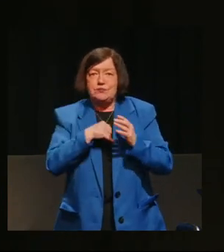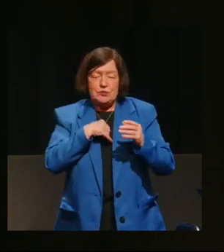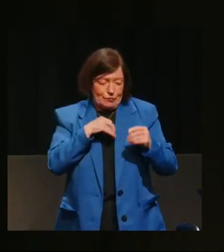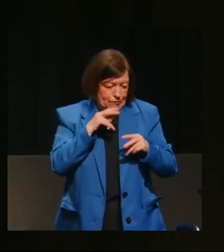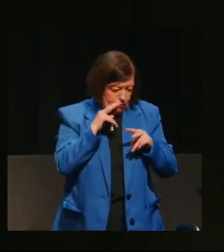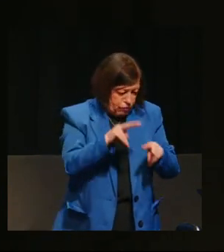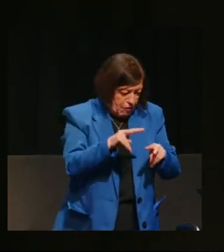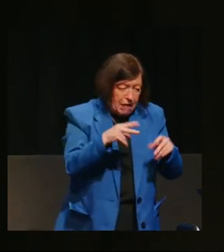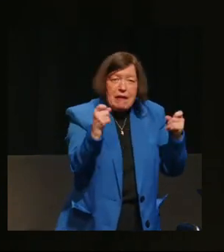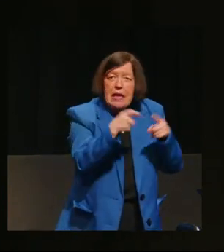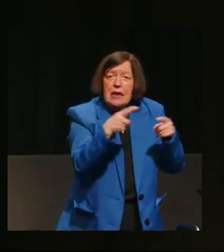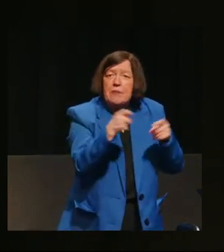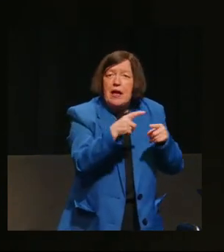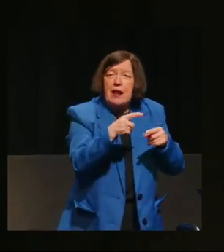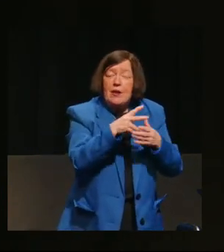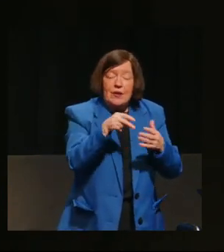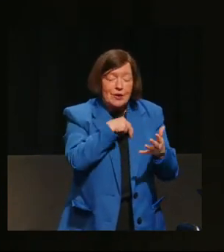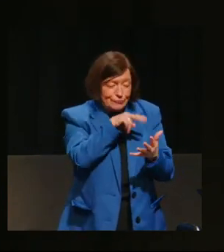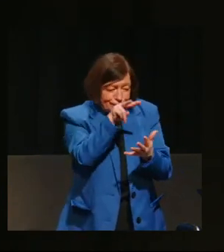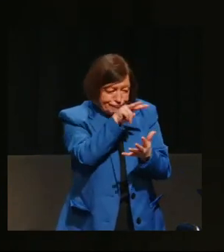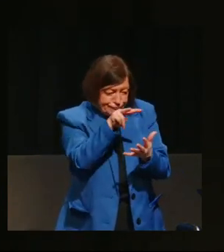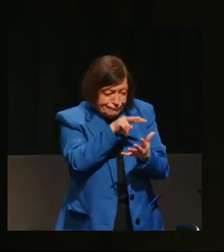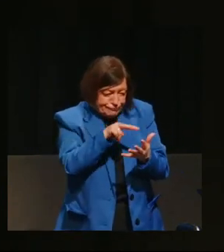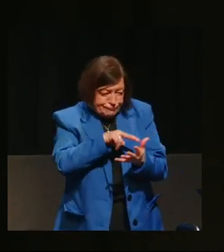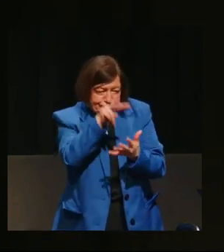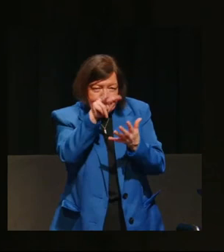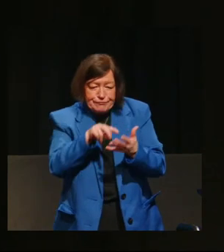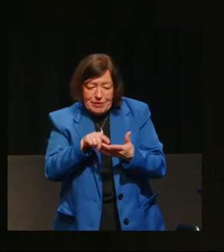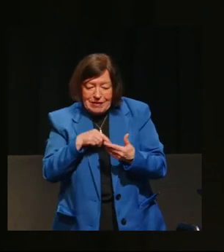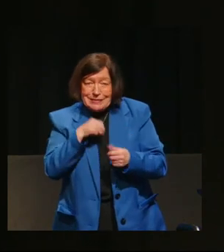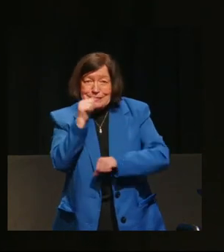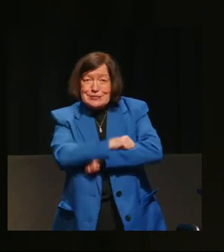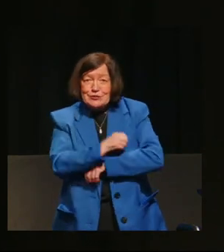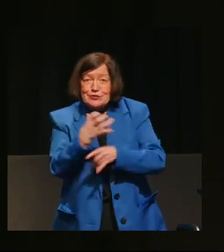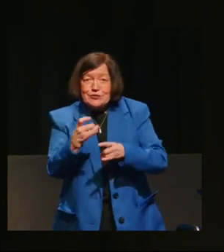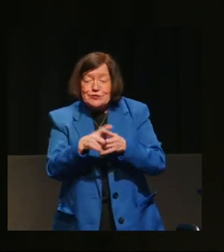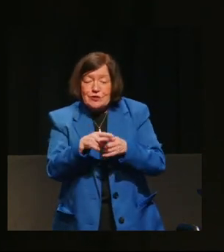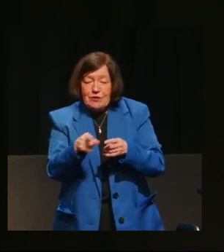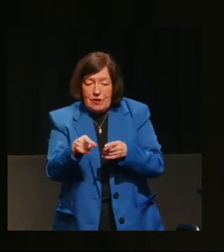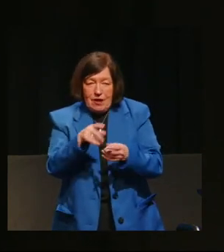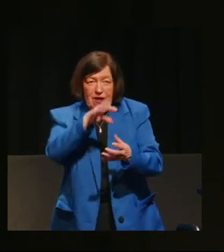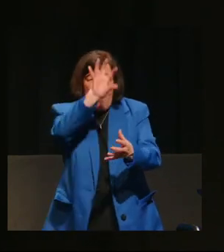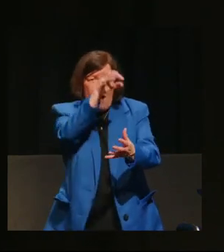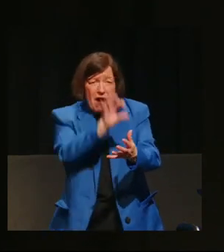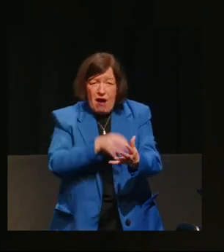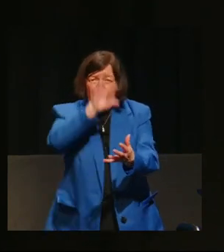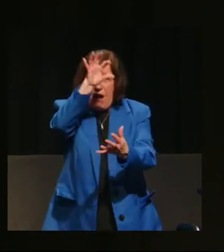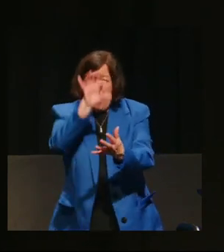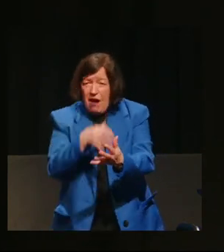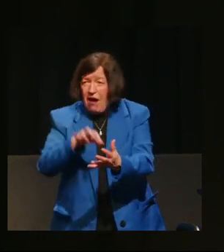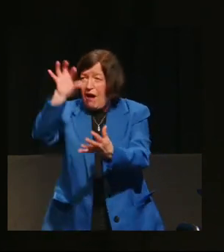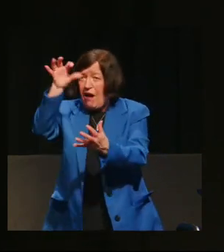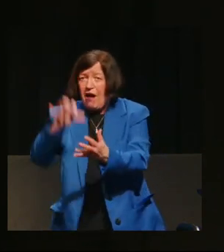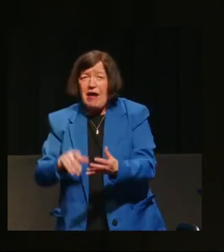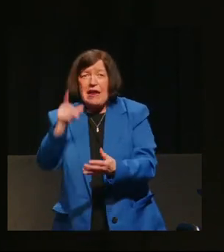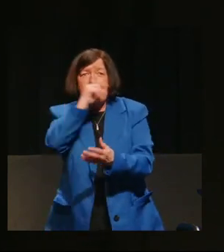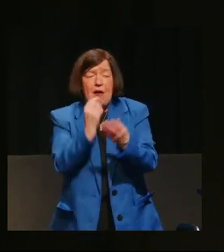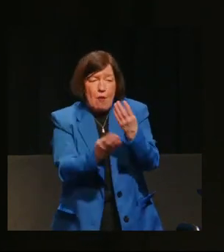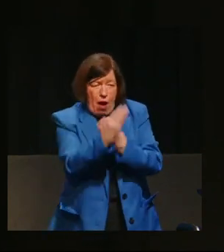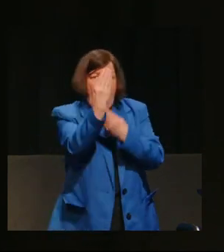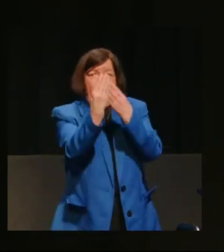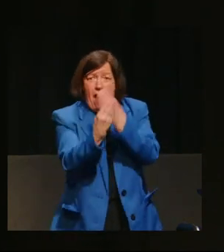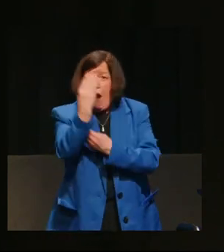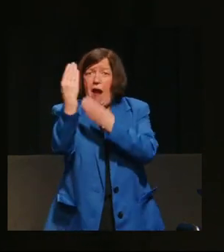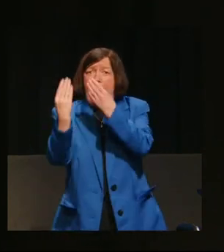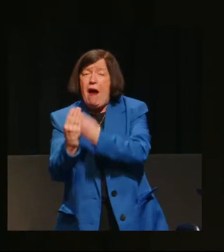email. While I sit reading, nailed to my chair, rows and rows of names appear on my screen. All these